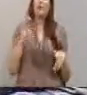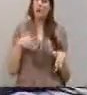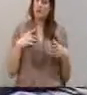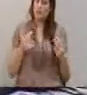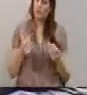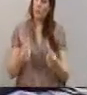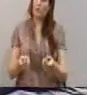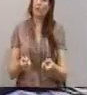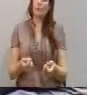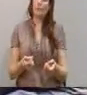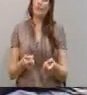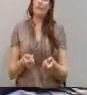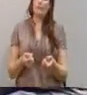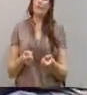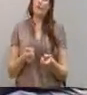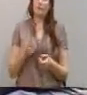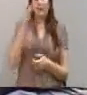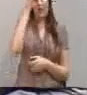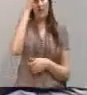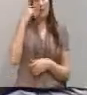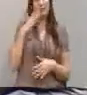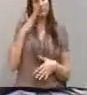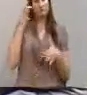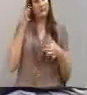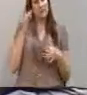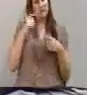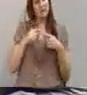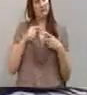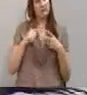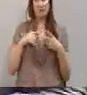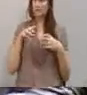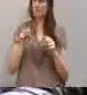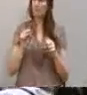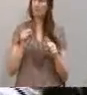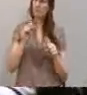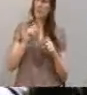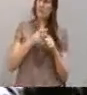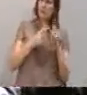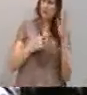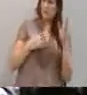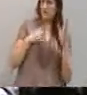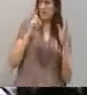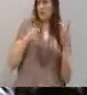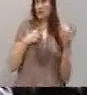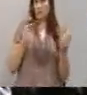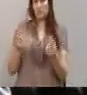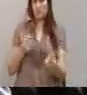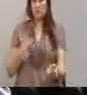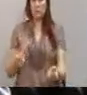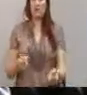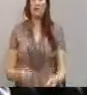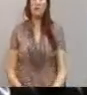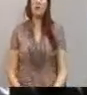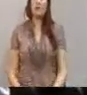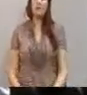which adopts resolutions which bind the executive and force action. I would rather see a Parliament